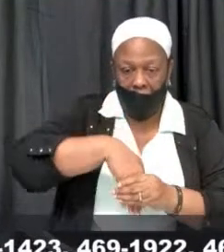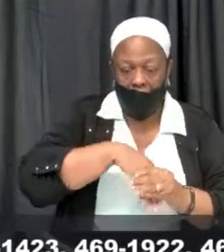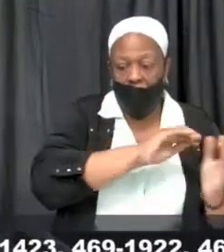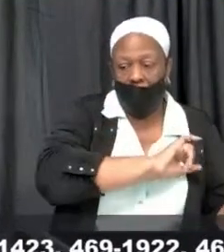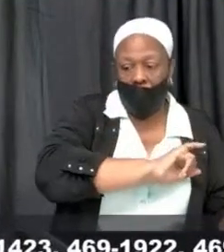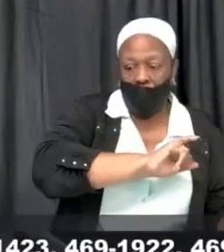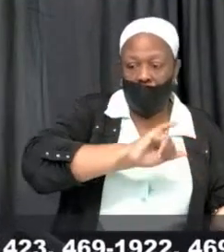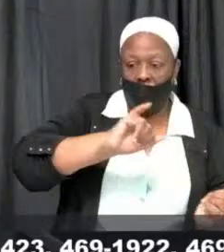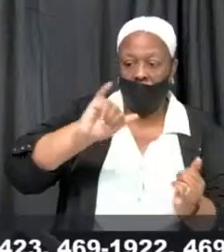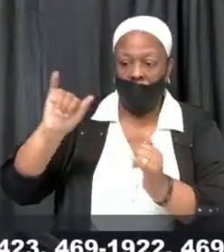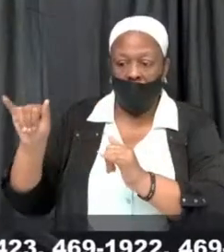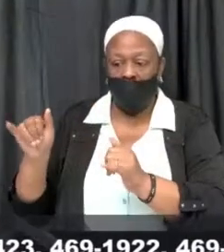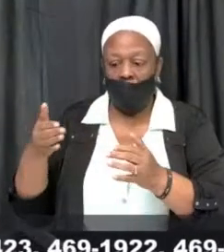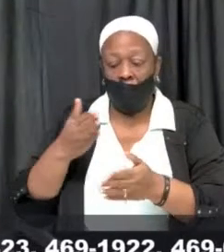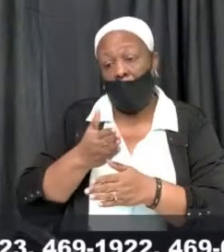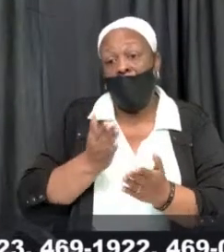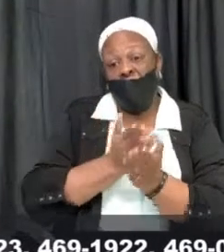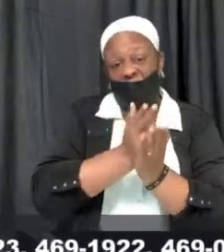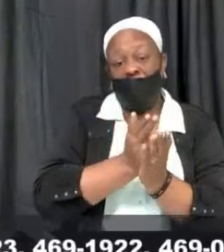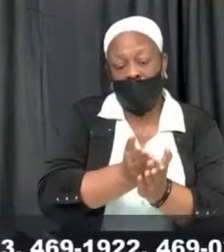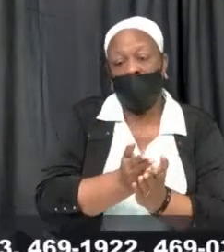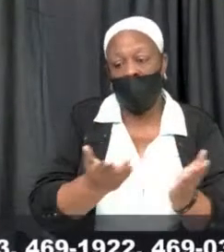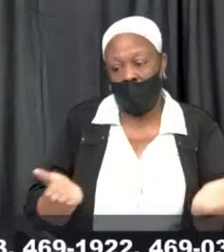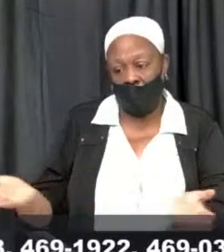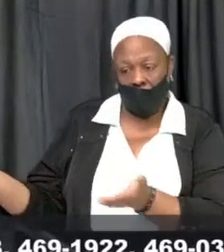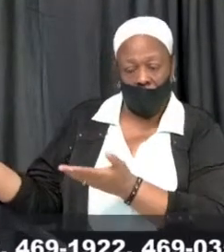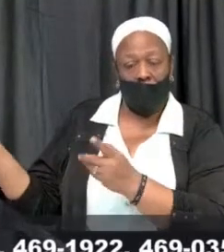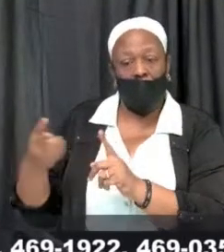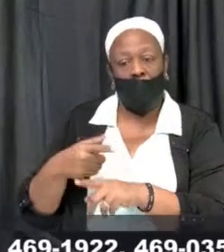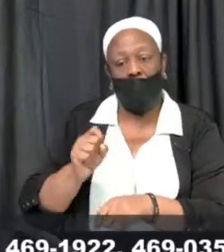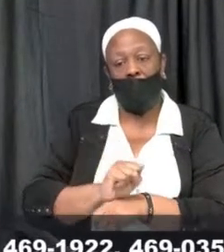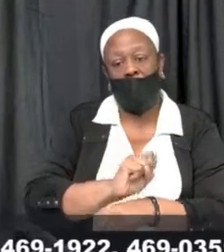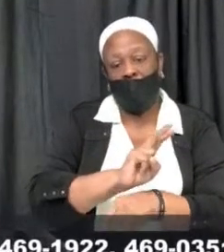dollars worth of relief supplies.